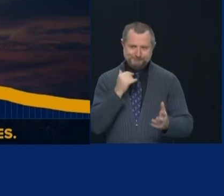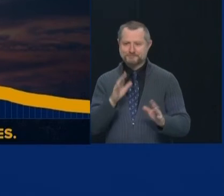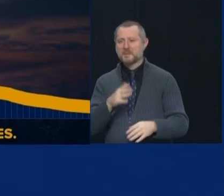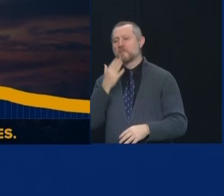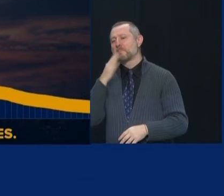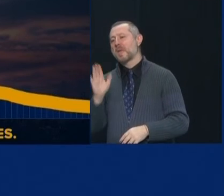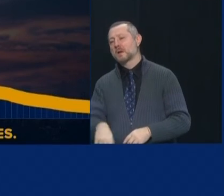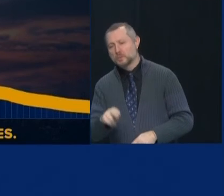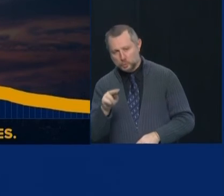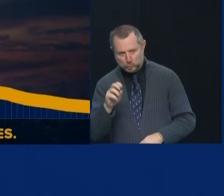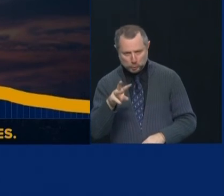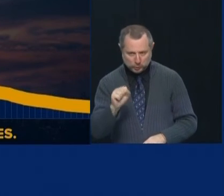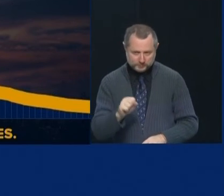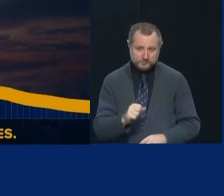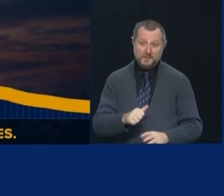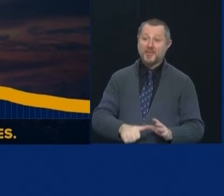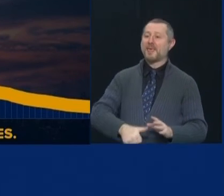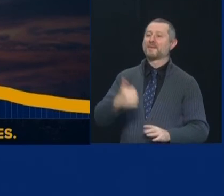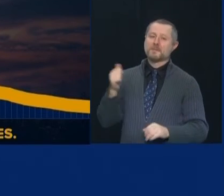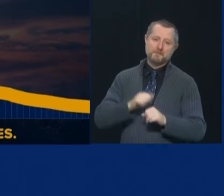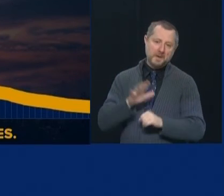mountain to climb.